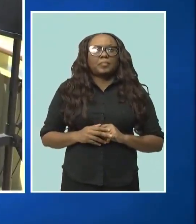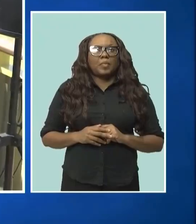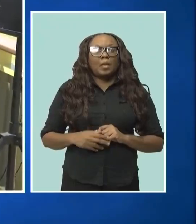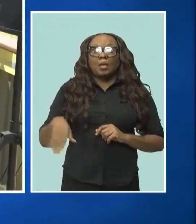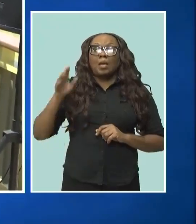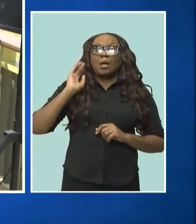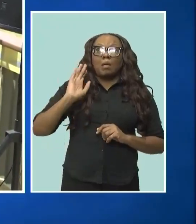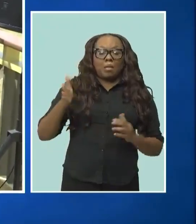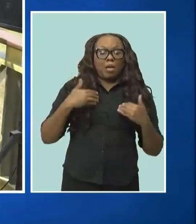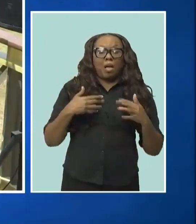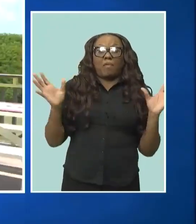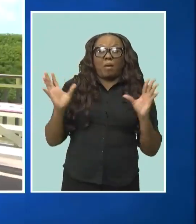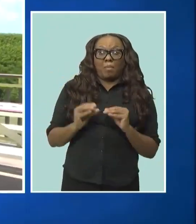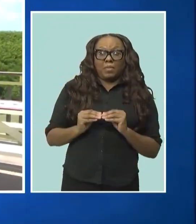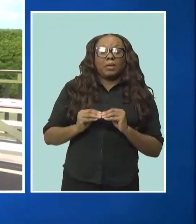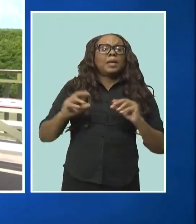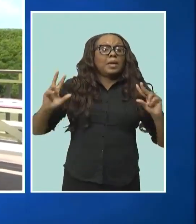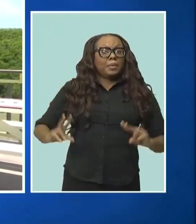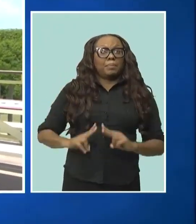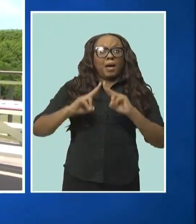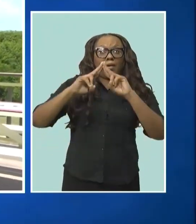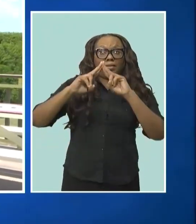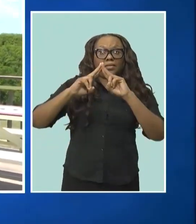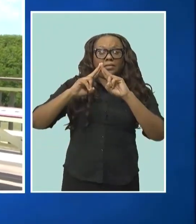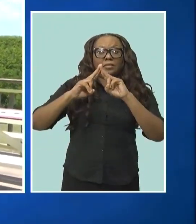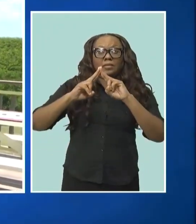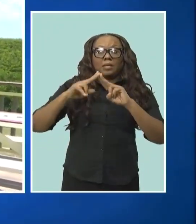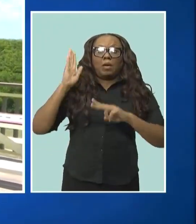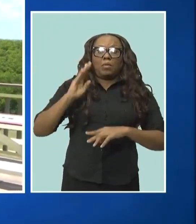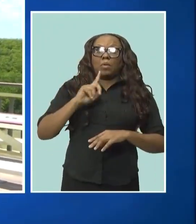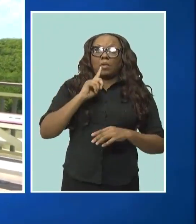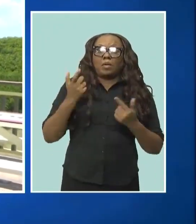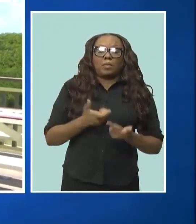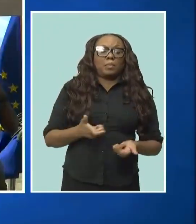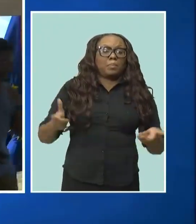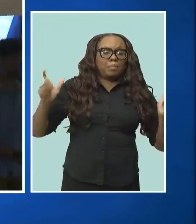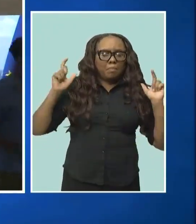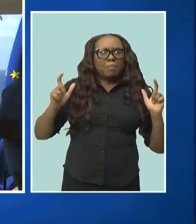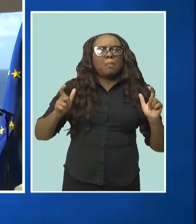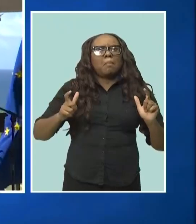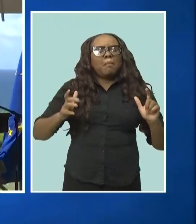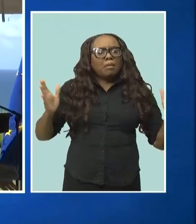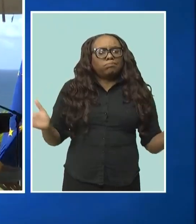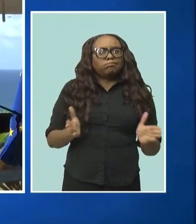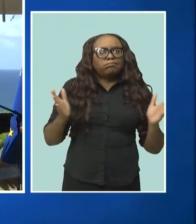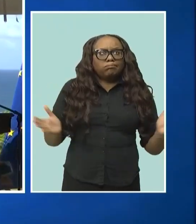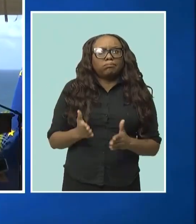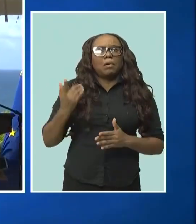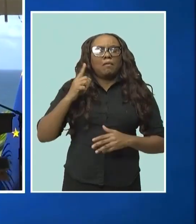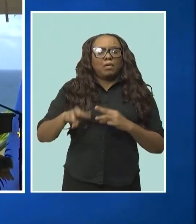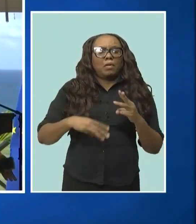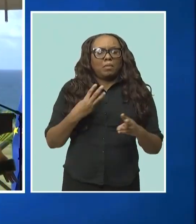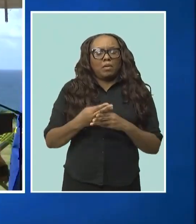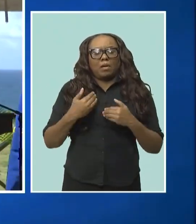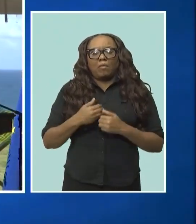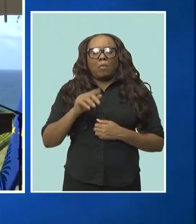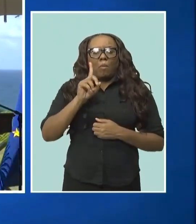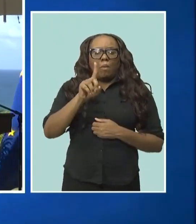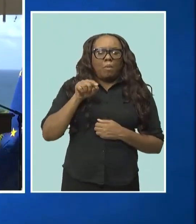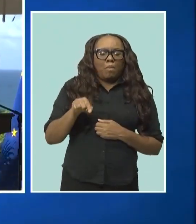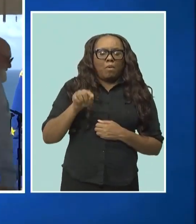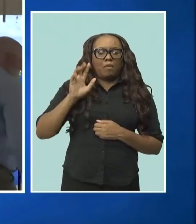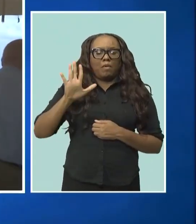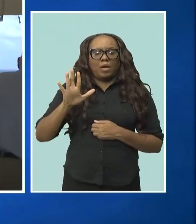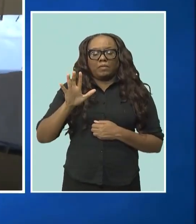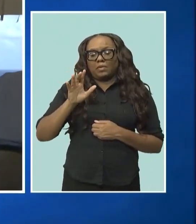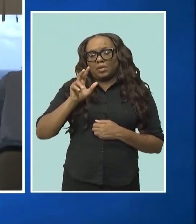global financing pact in Paris, where there will be a major push for the world to mobilize $1.5 trillion in